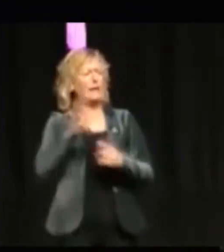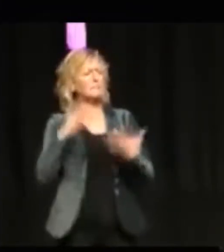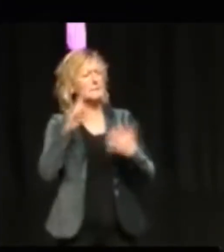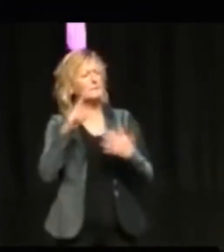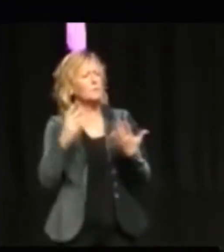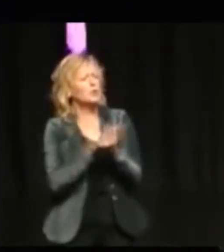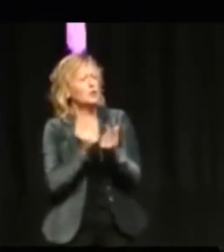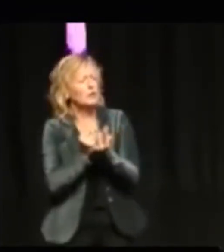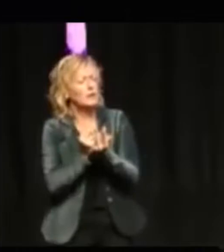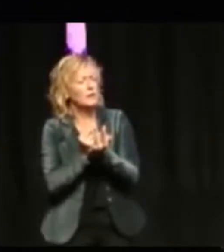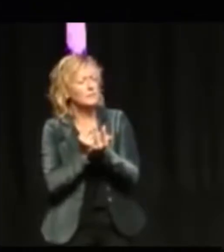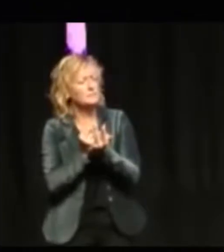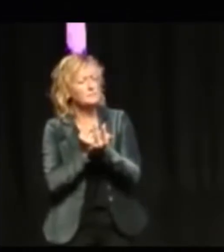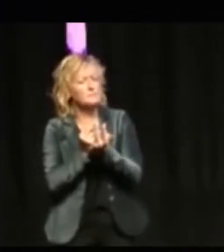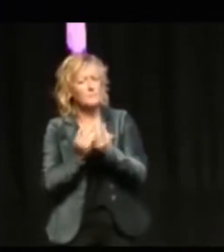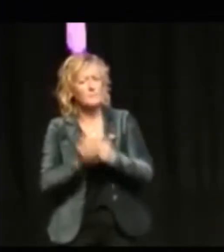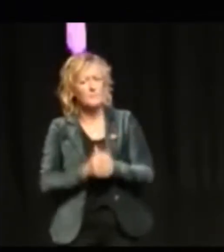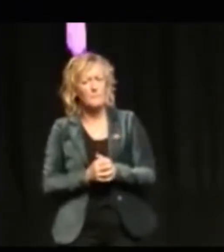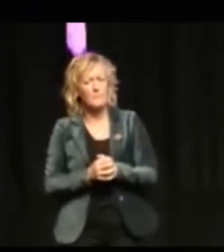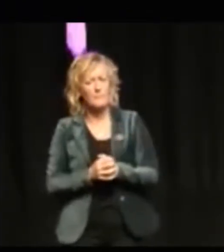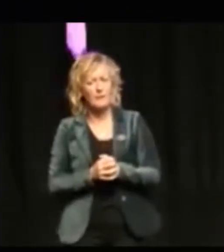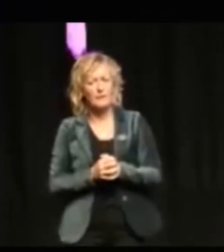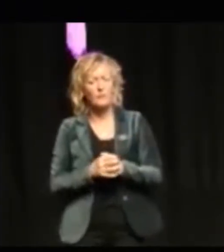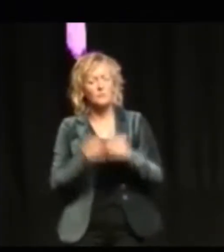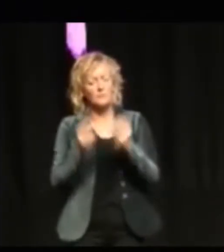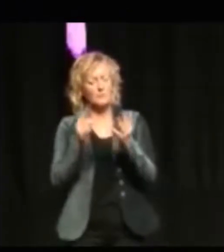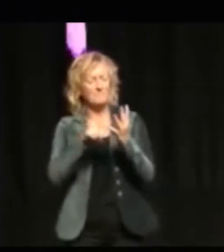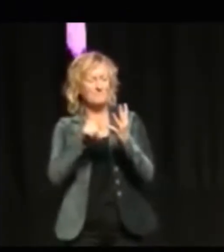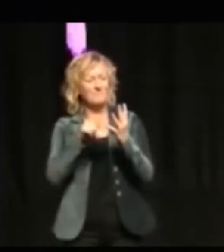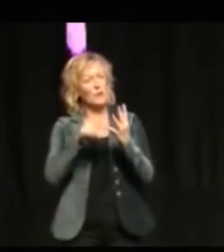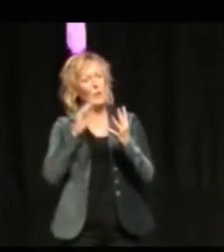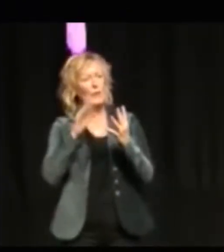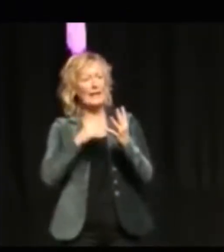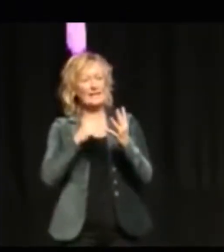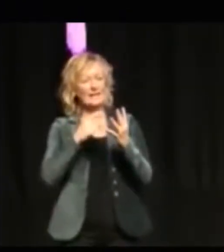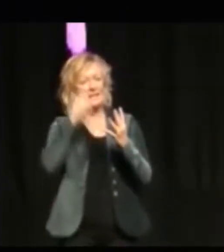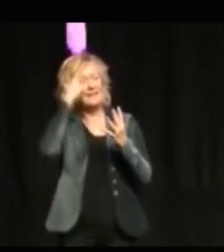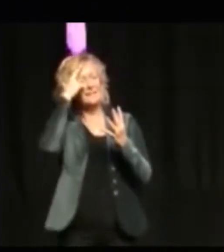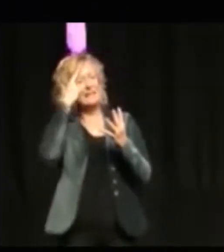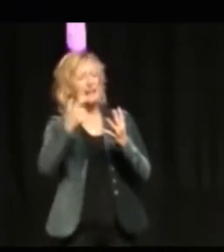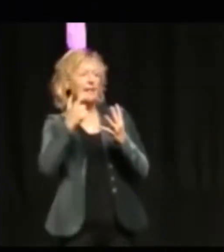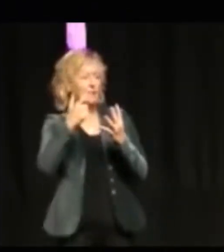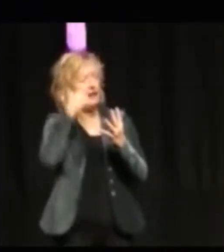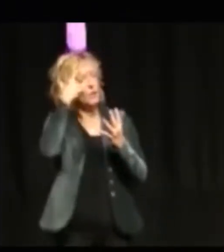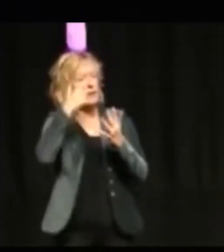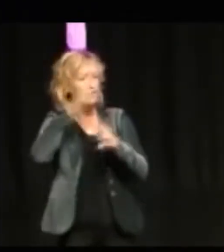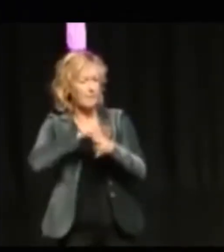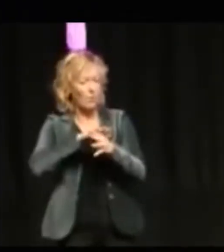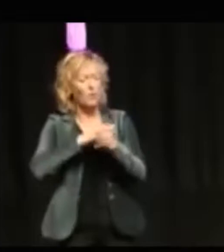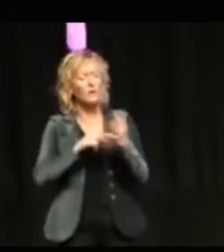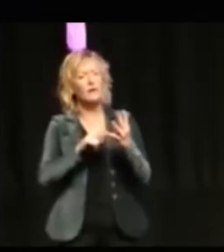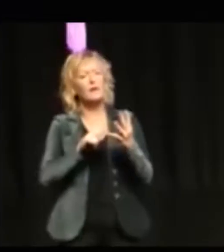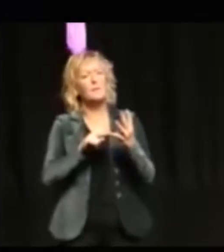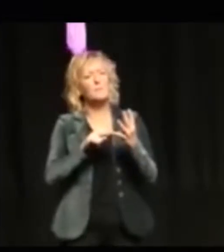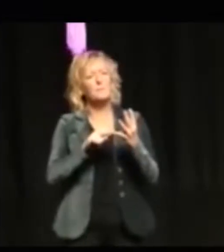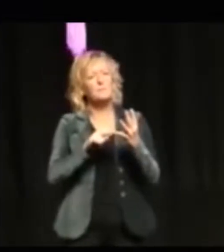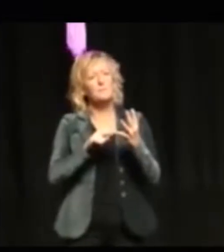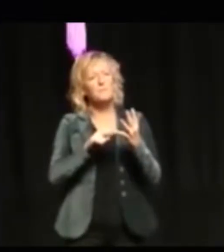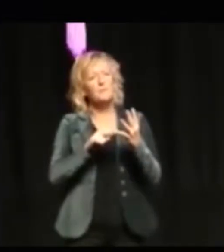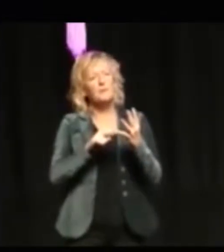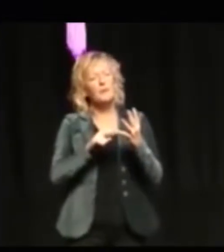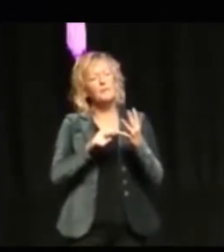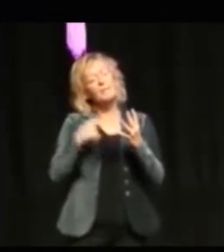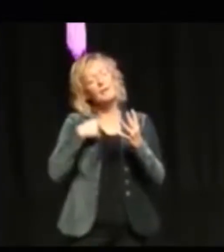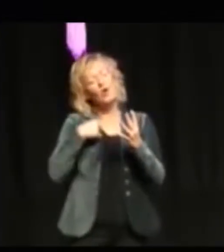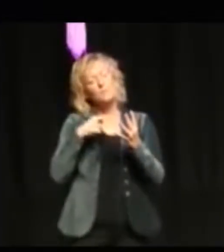whatsoever. So when I teach this stuff, I tend to think more in terms of this phrase, a means of complaint